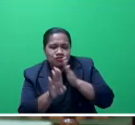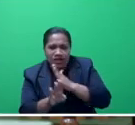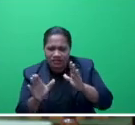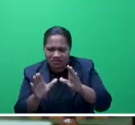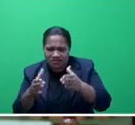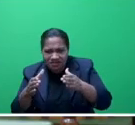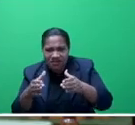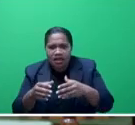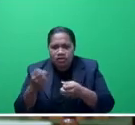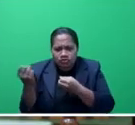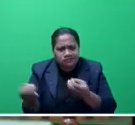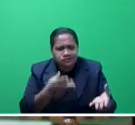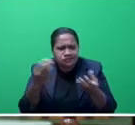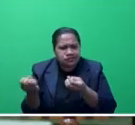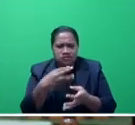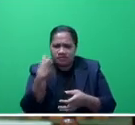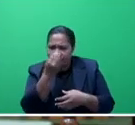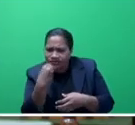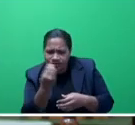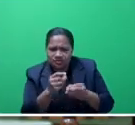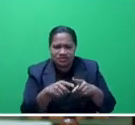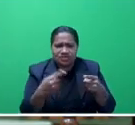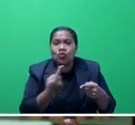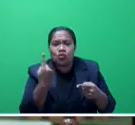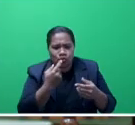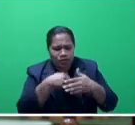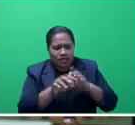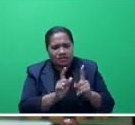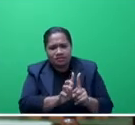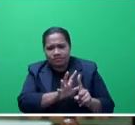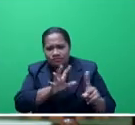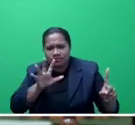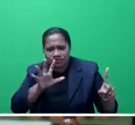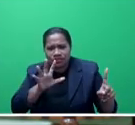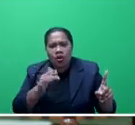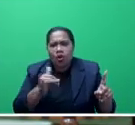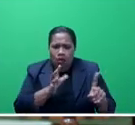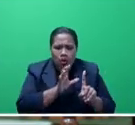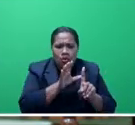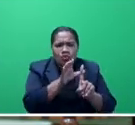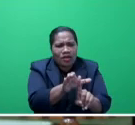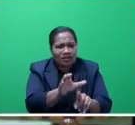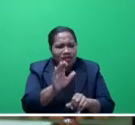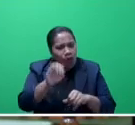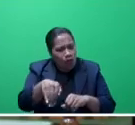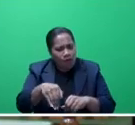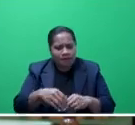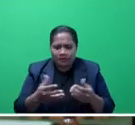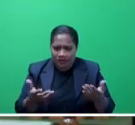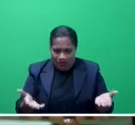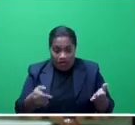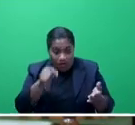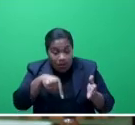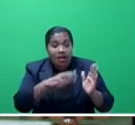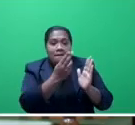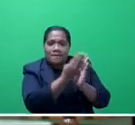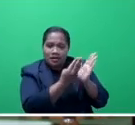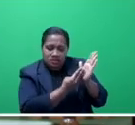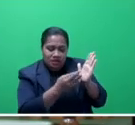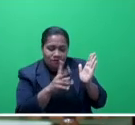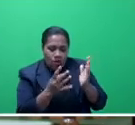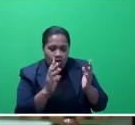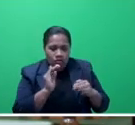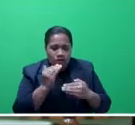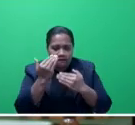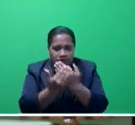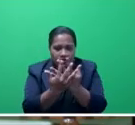groceries and household items to those in isolation and quarantine at home. This is a budget for these frontliners and